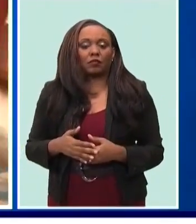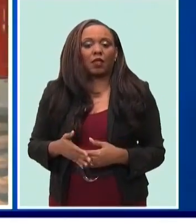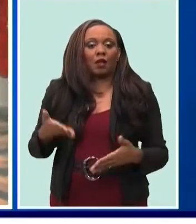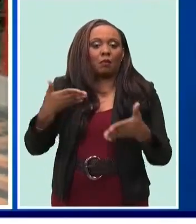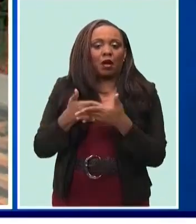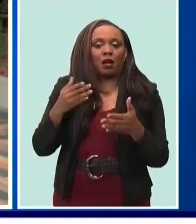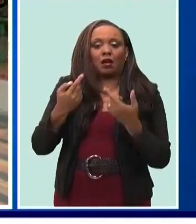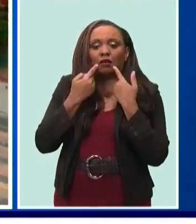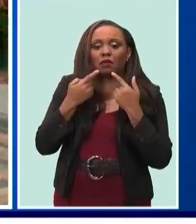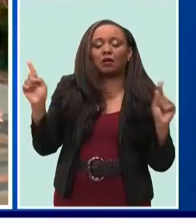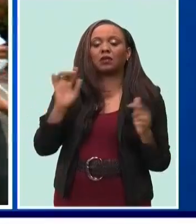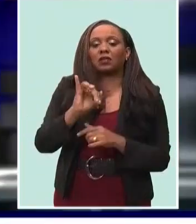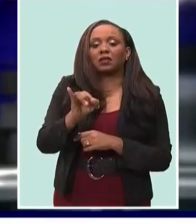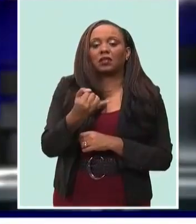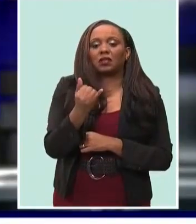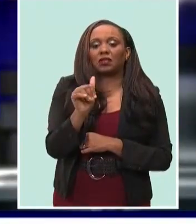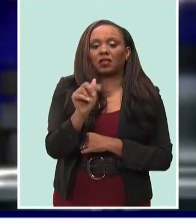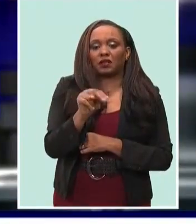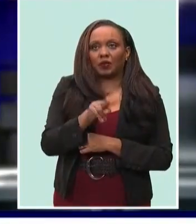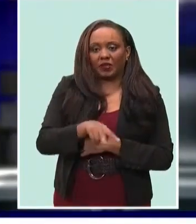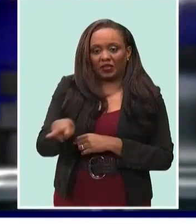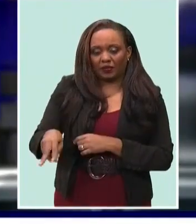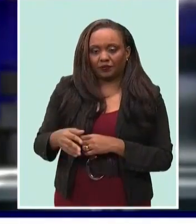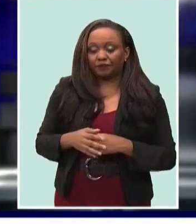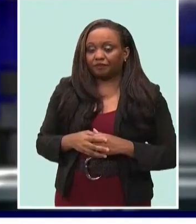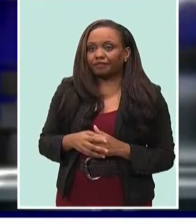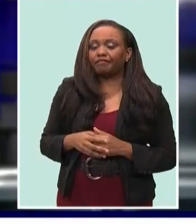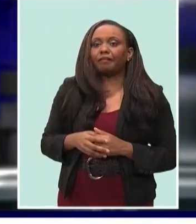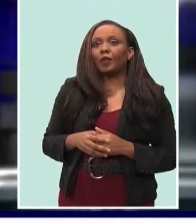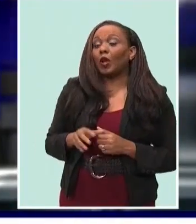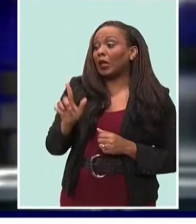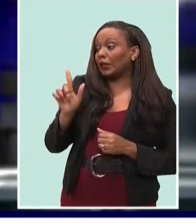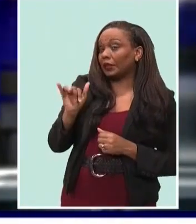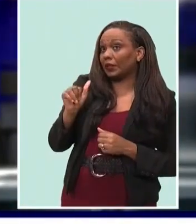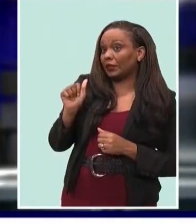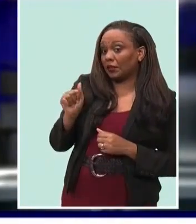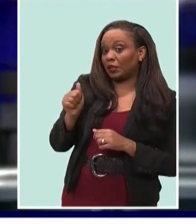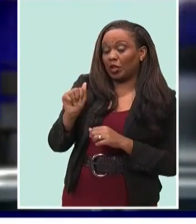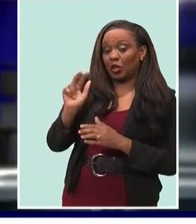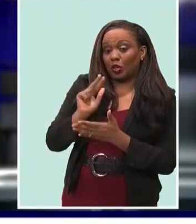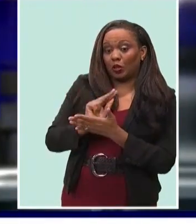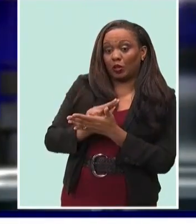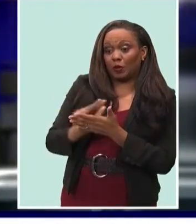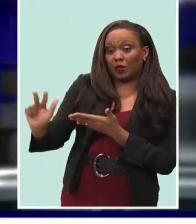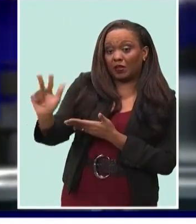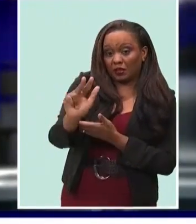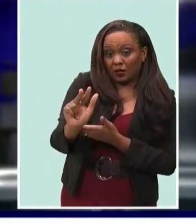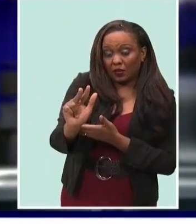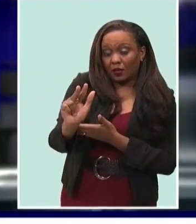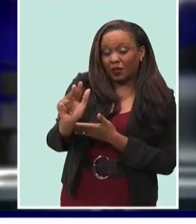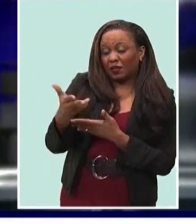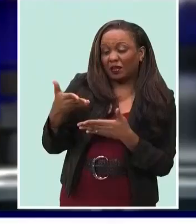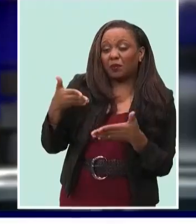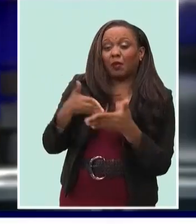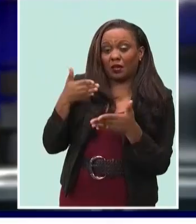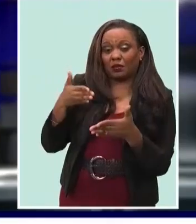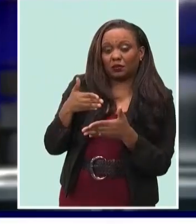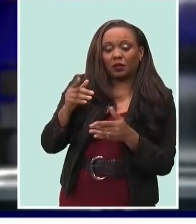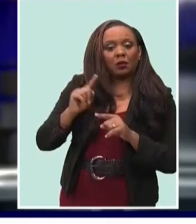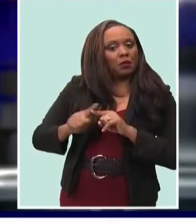on January 22nd. So Lisa, there's just over 3 weeks before that plastic ban takes effect. But as you